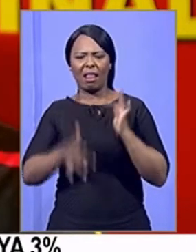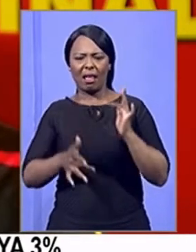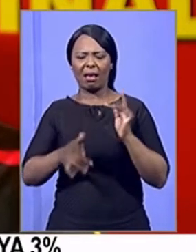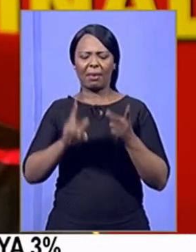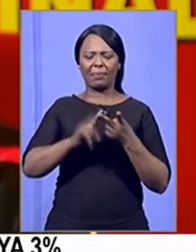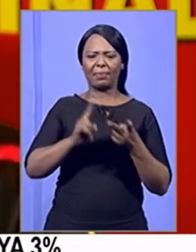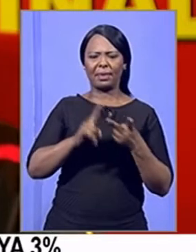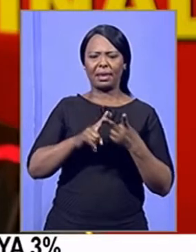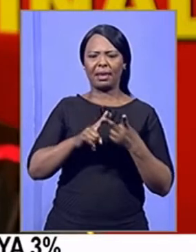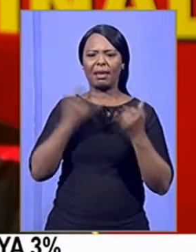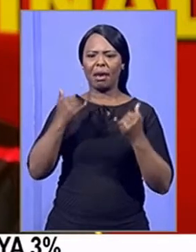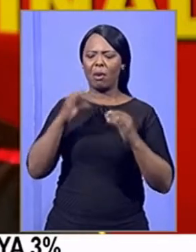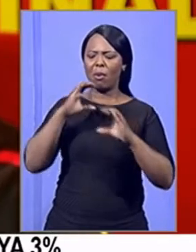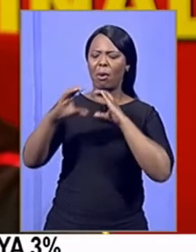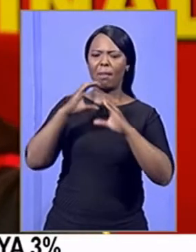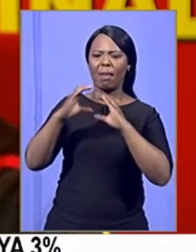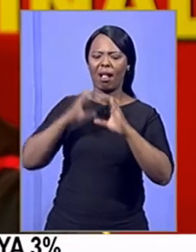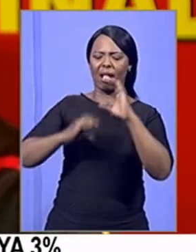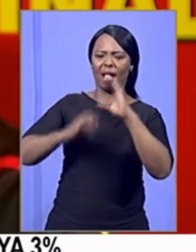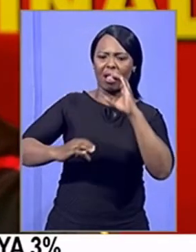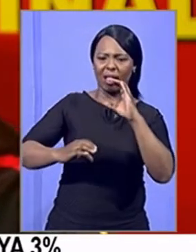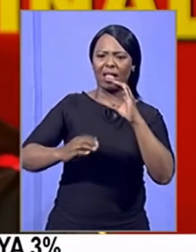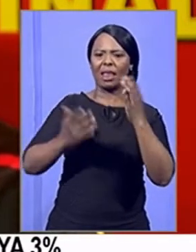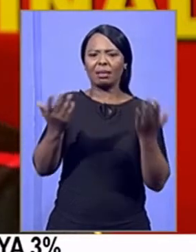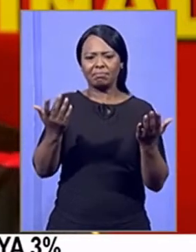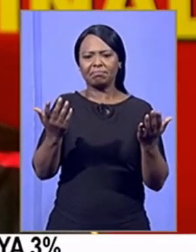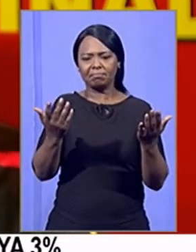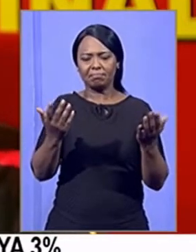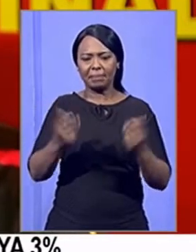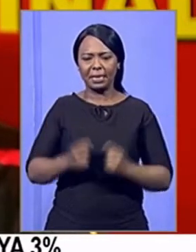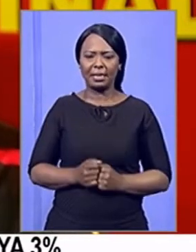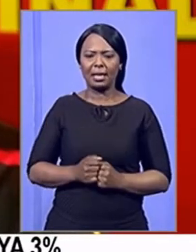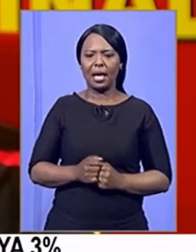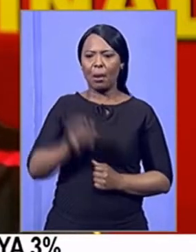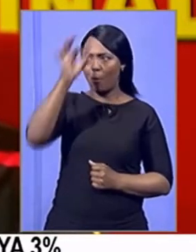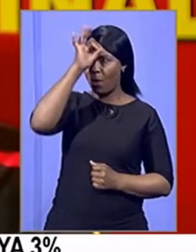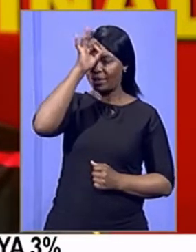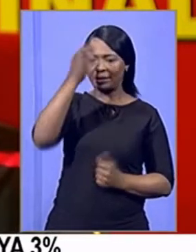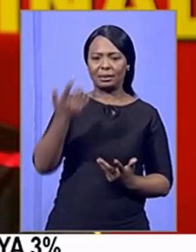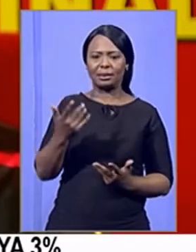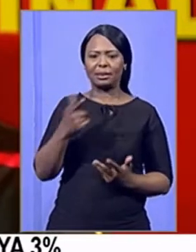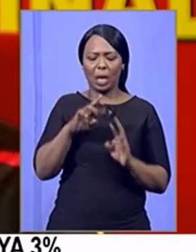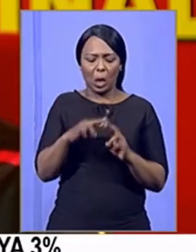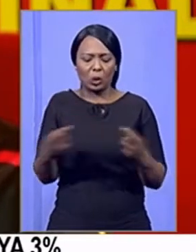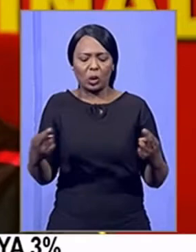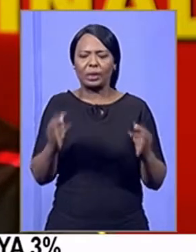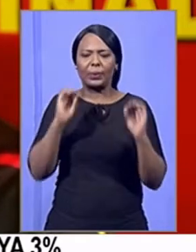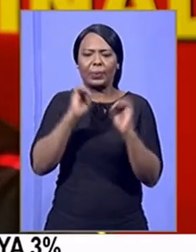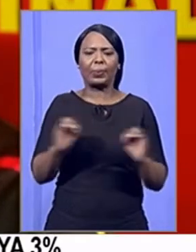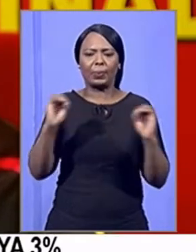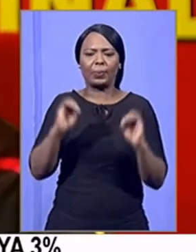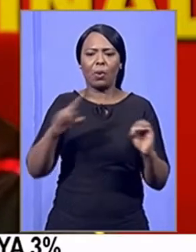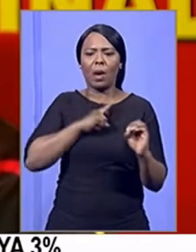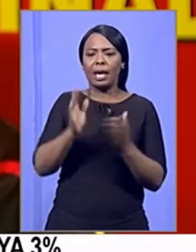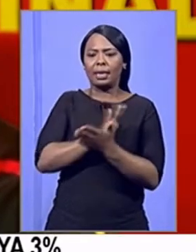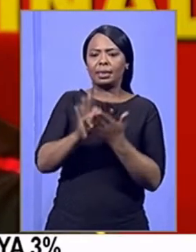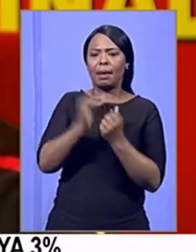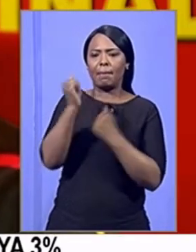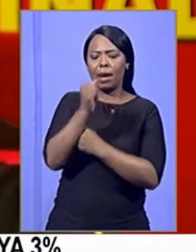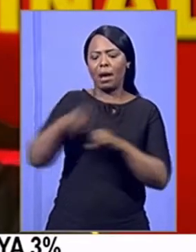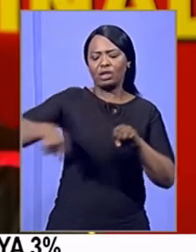communities cannot access the already under-resourced police, while those stations which have generators normally run